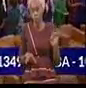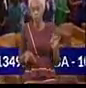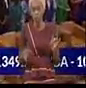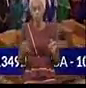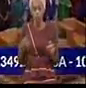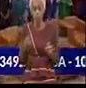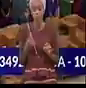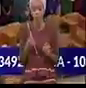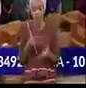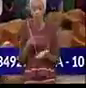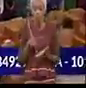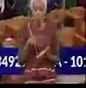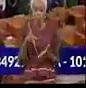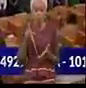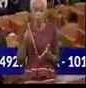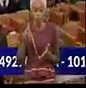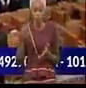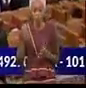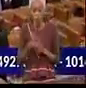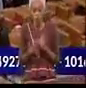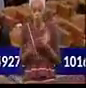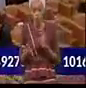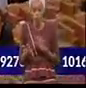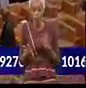there. Psalm 7, verse 8,